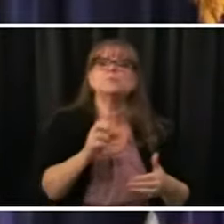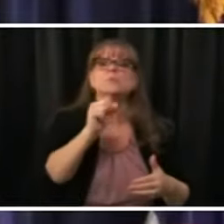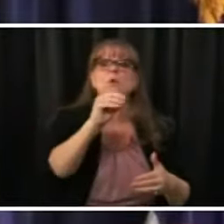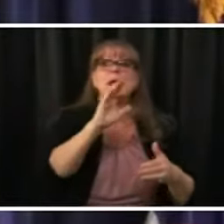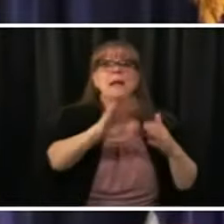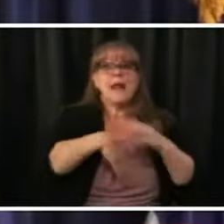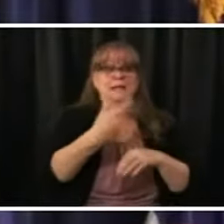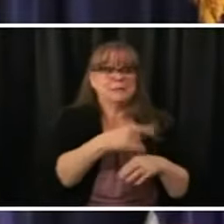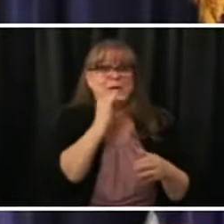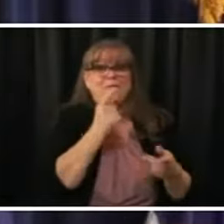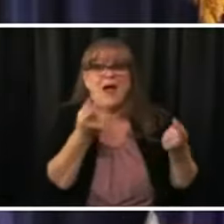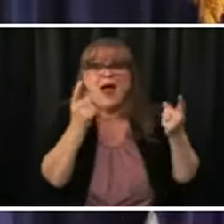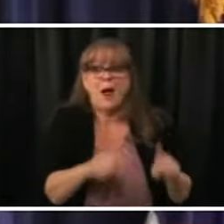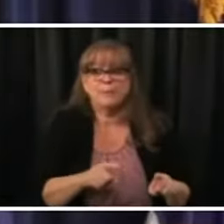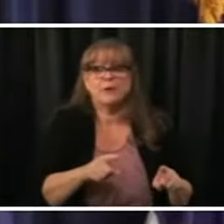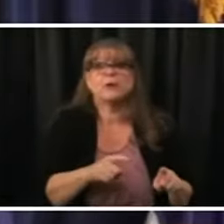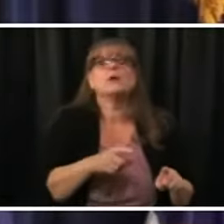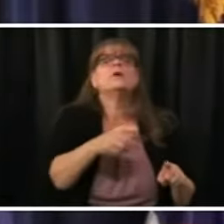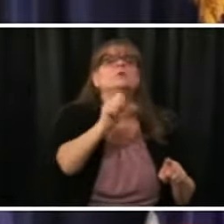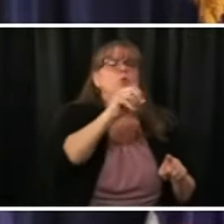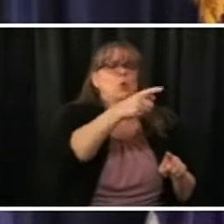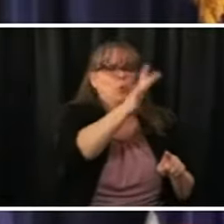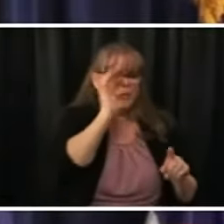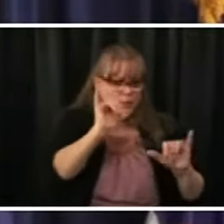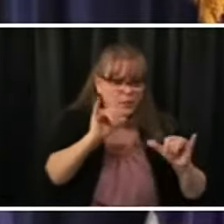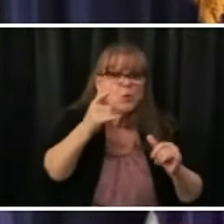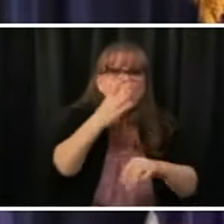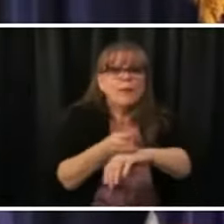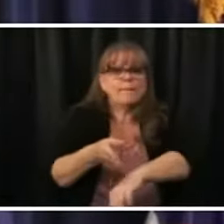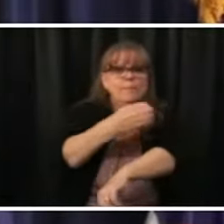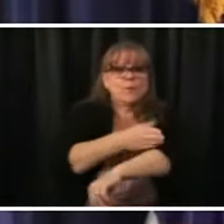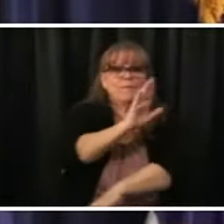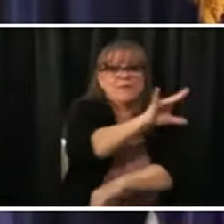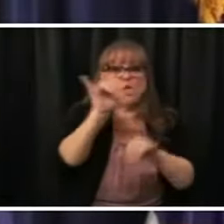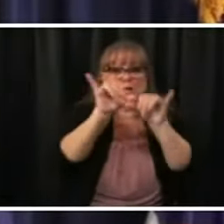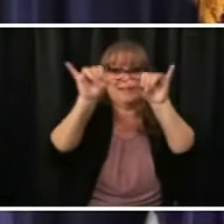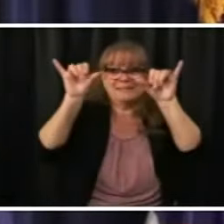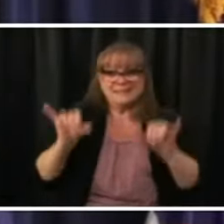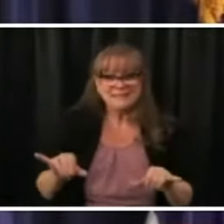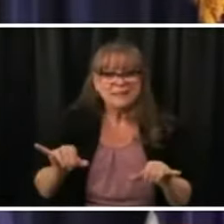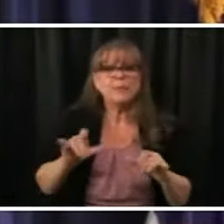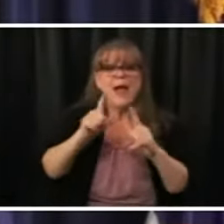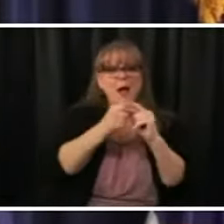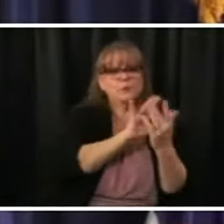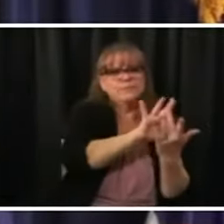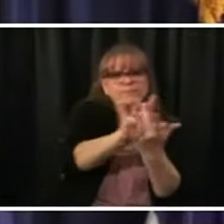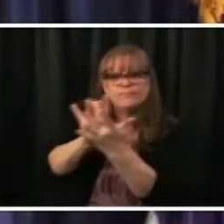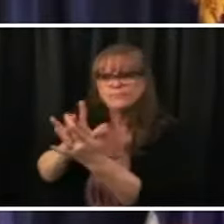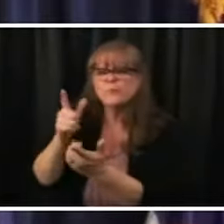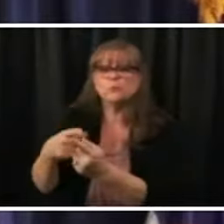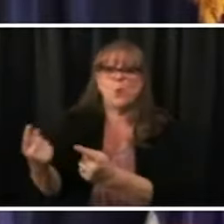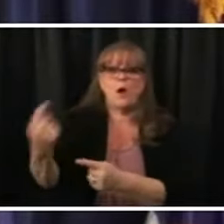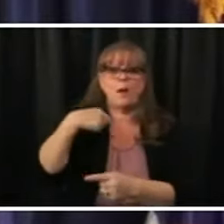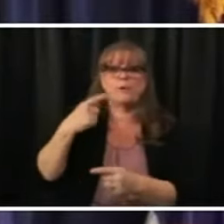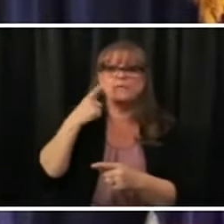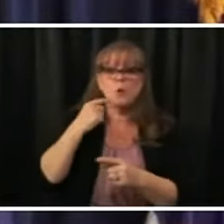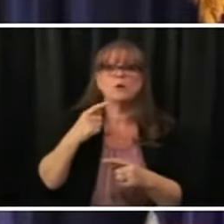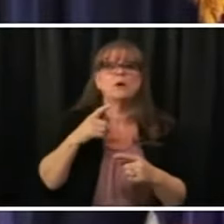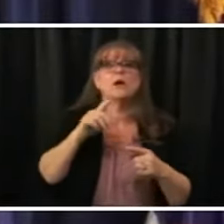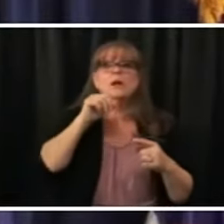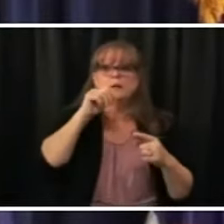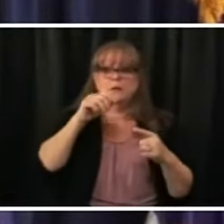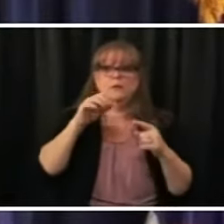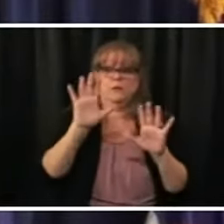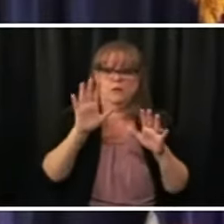by making sure that they notify people that are close by and able to come in quickly rather than an entire list.